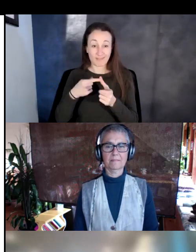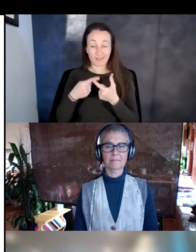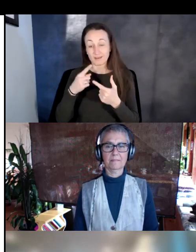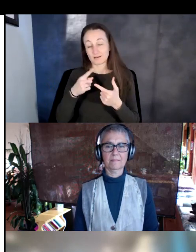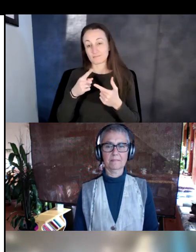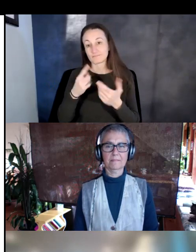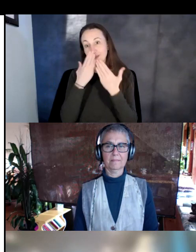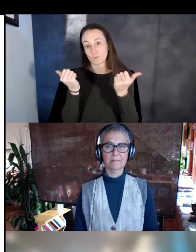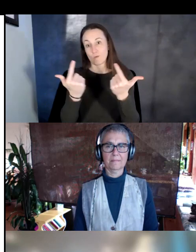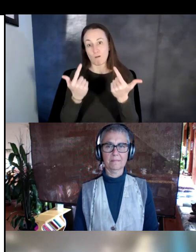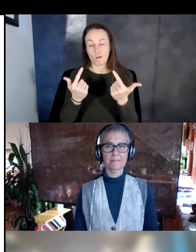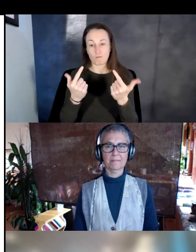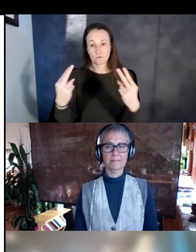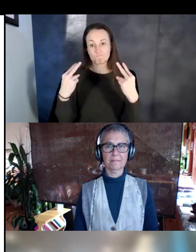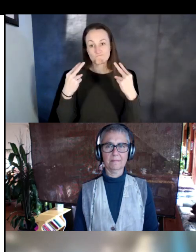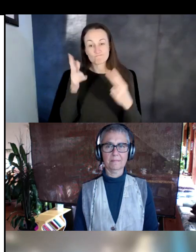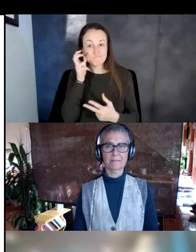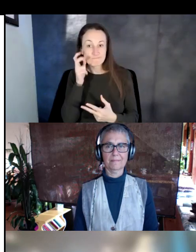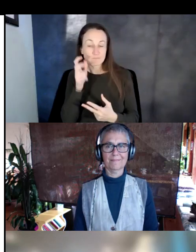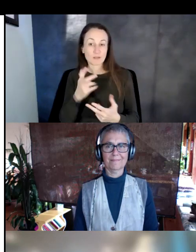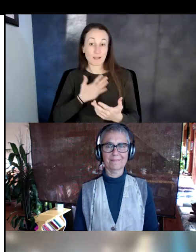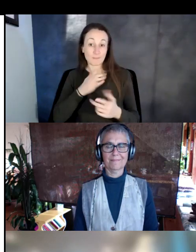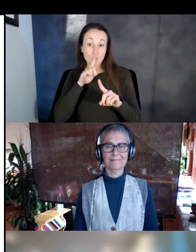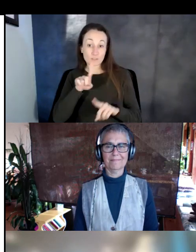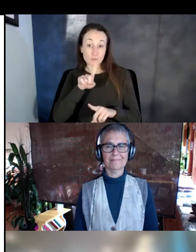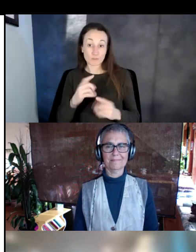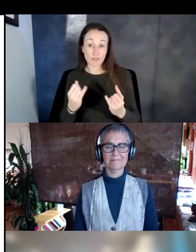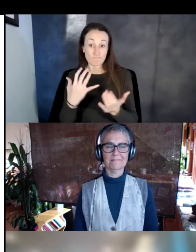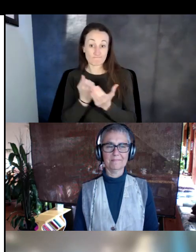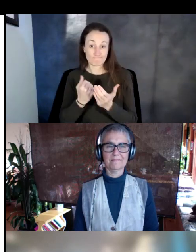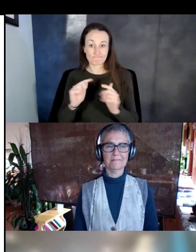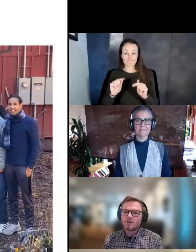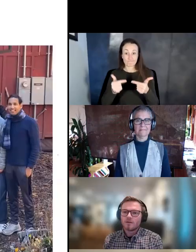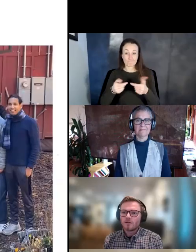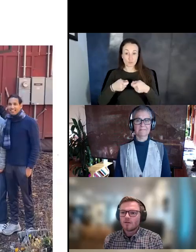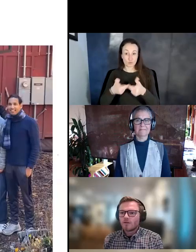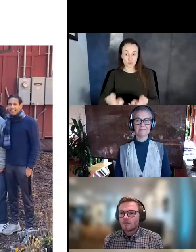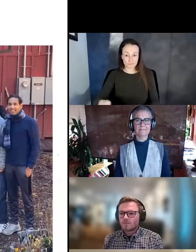of course, thank you all for listening, and I will be happy to answer questions at this point.